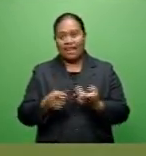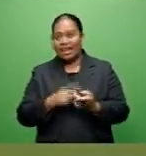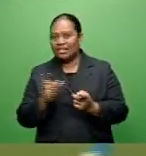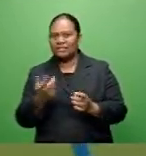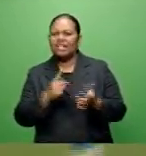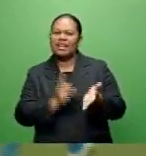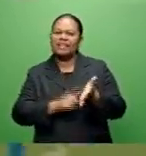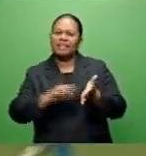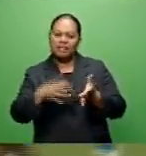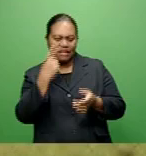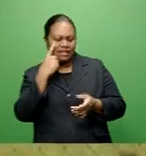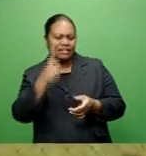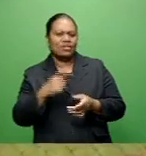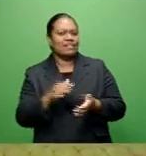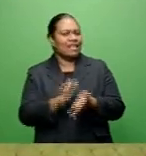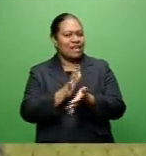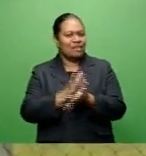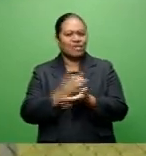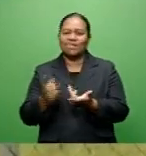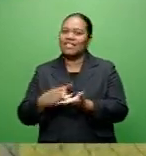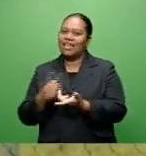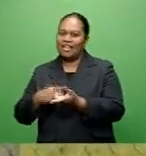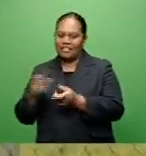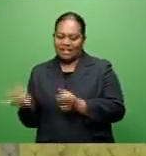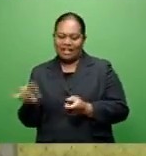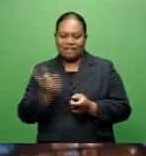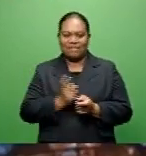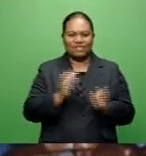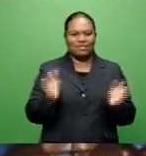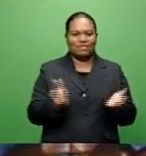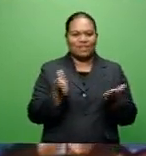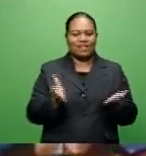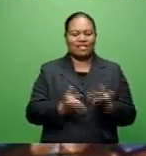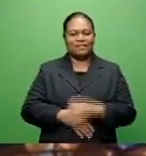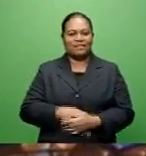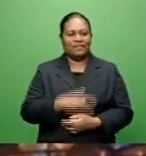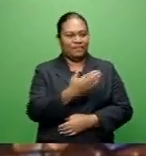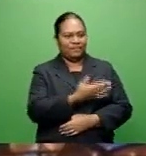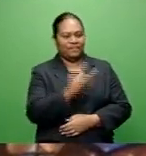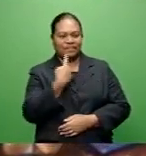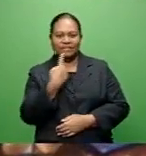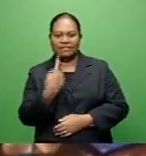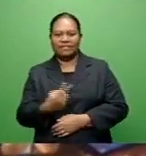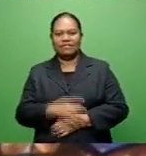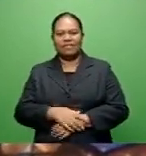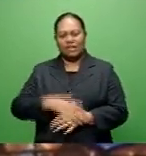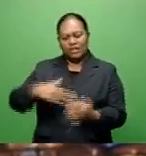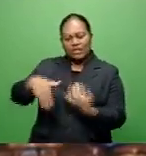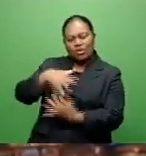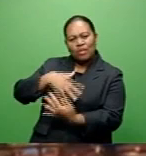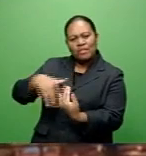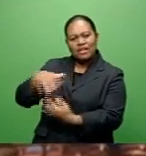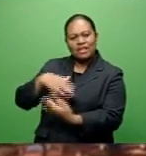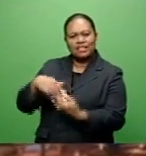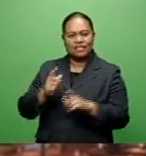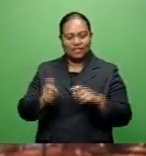fellow servicemen back on the field. We played together for the police team. We've been combination from there, and after